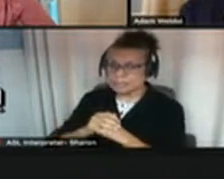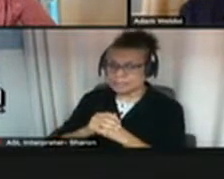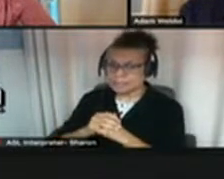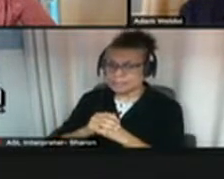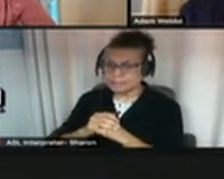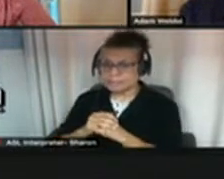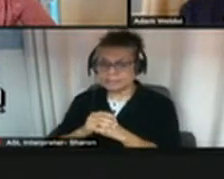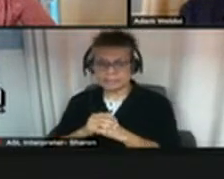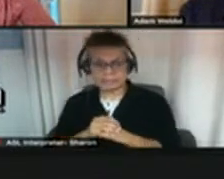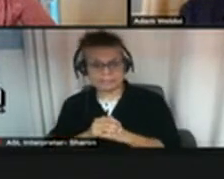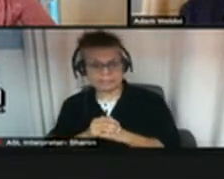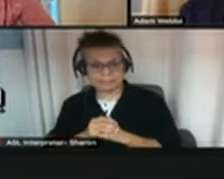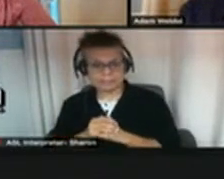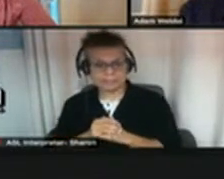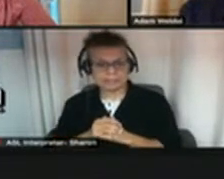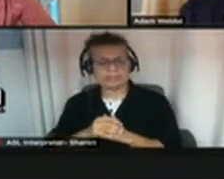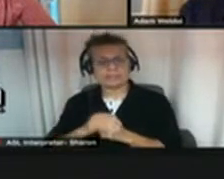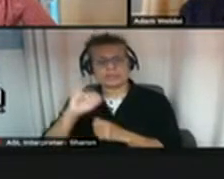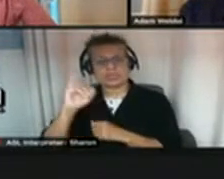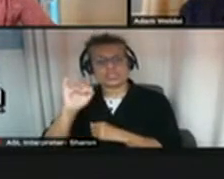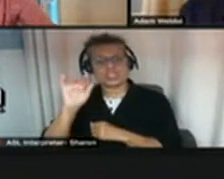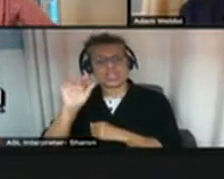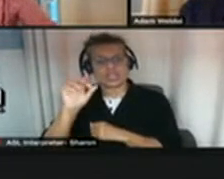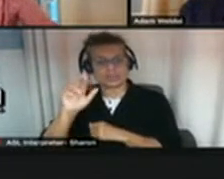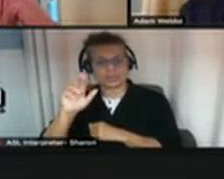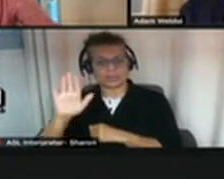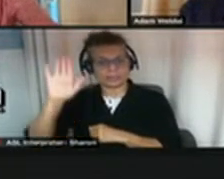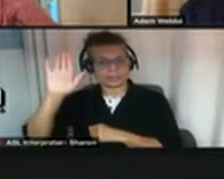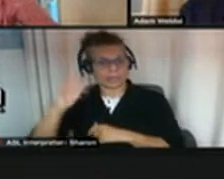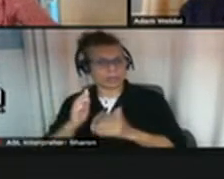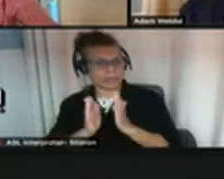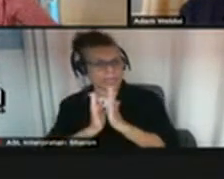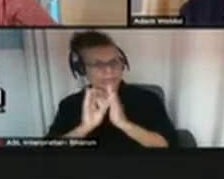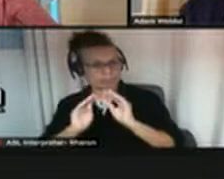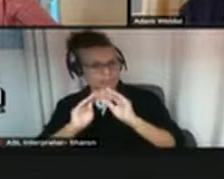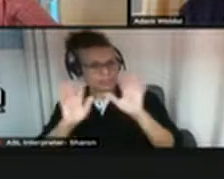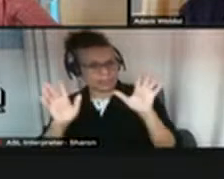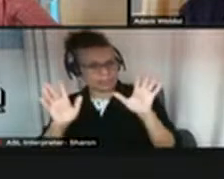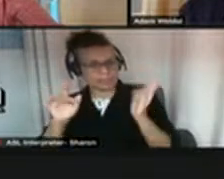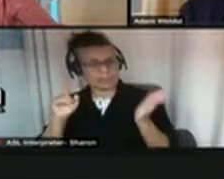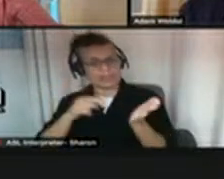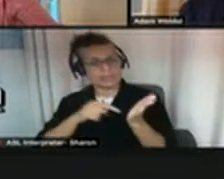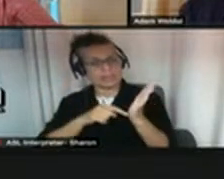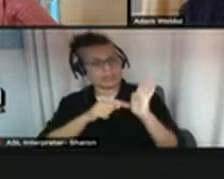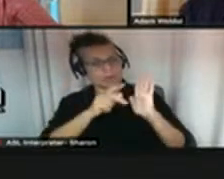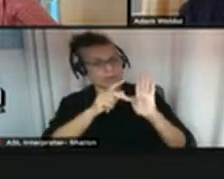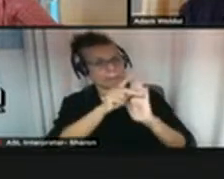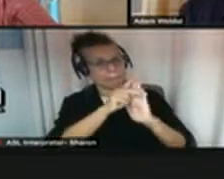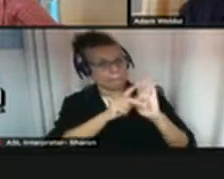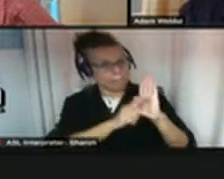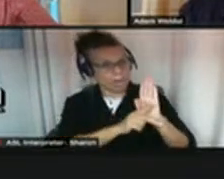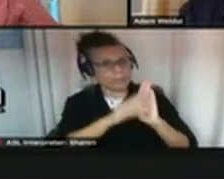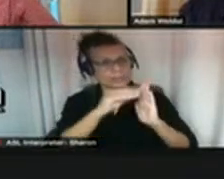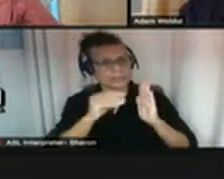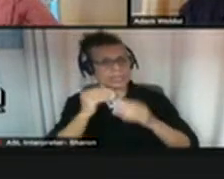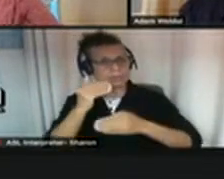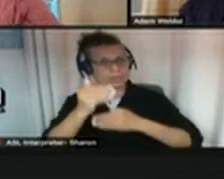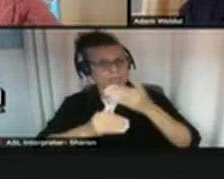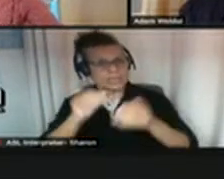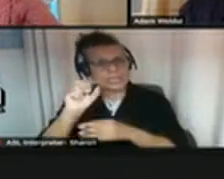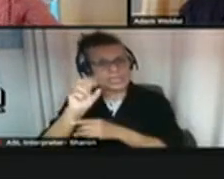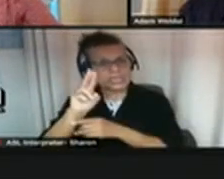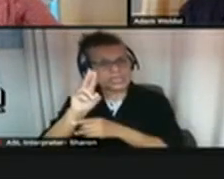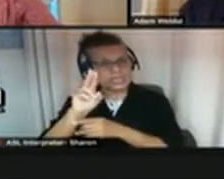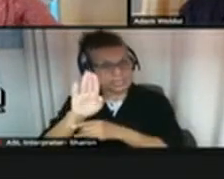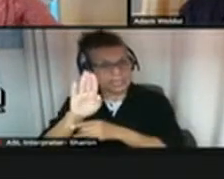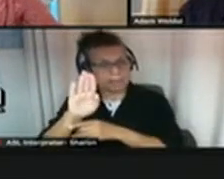Thank you, Mr. Chair. I just wanted to clarify on this request. So it's going to go to a policy and procedure subcommittee meeting, and then based on